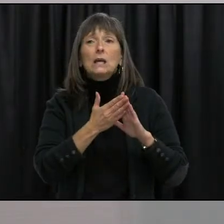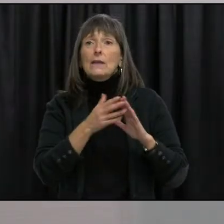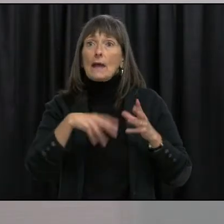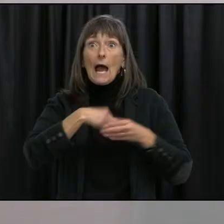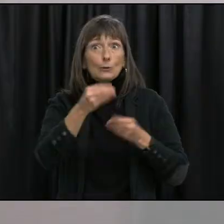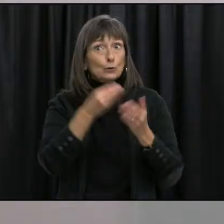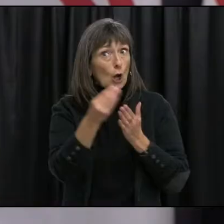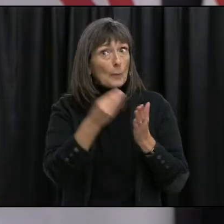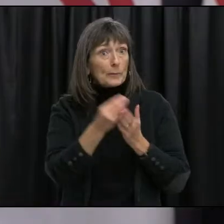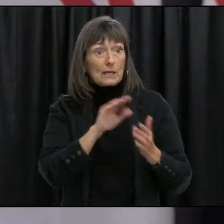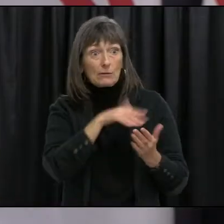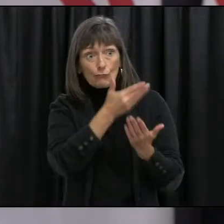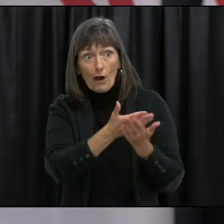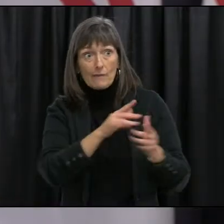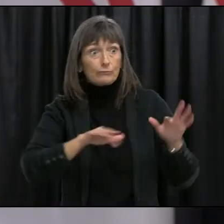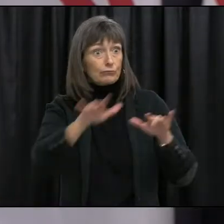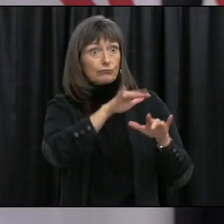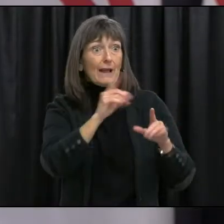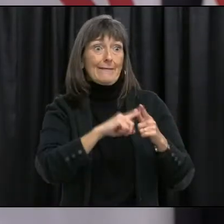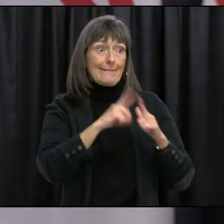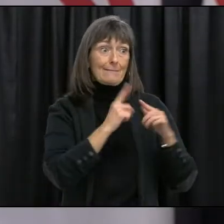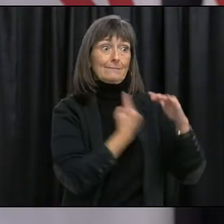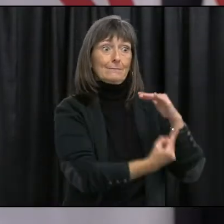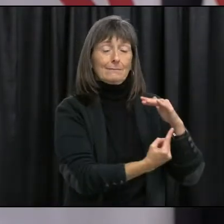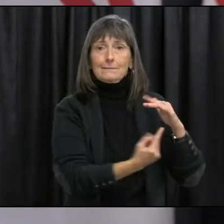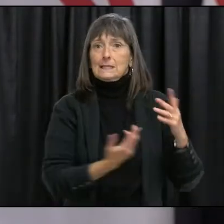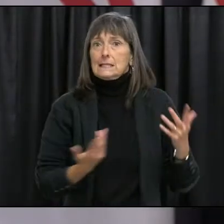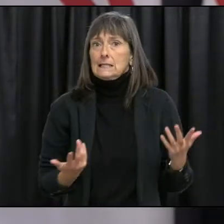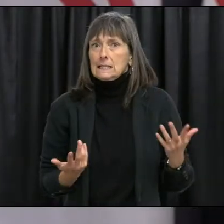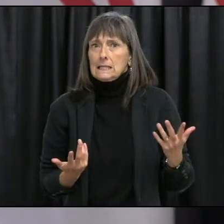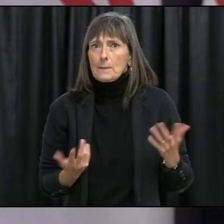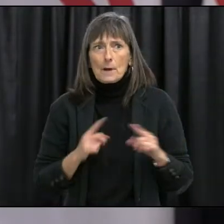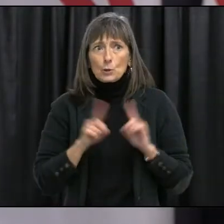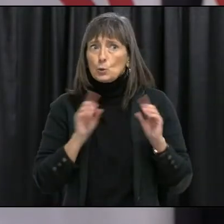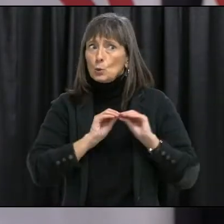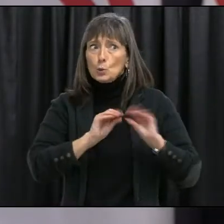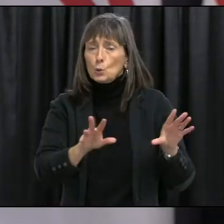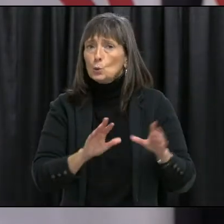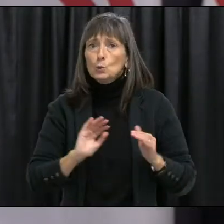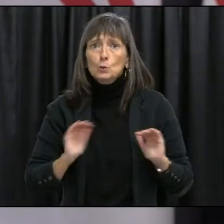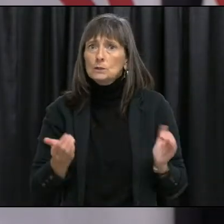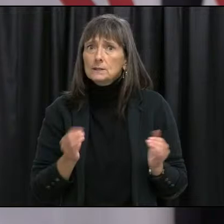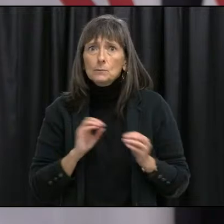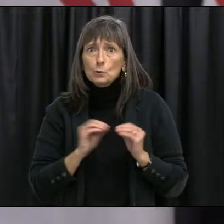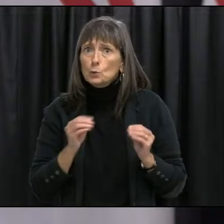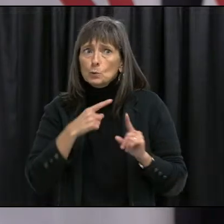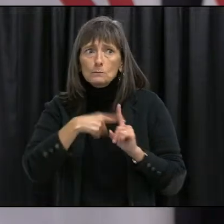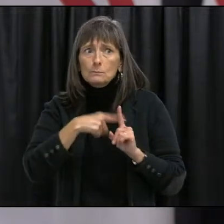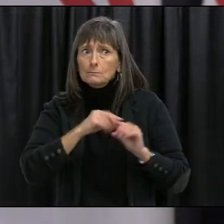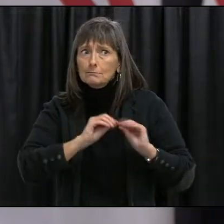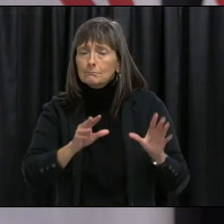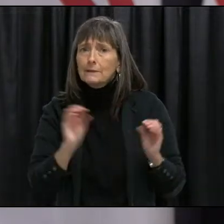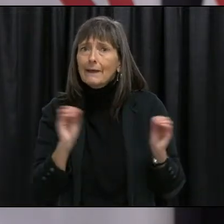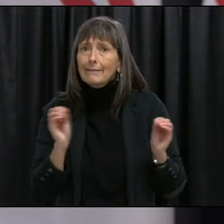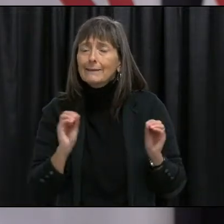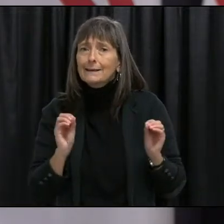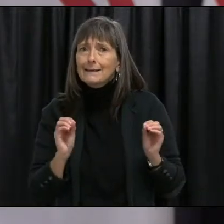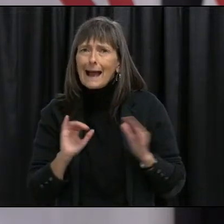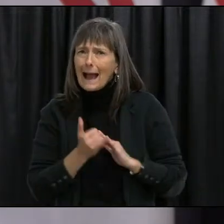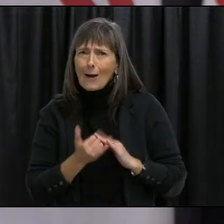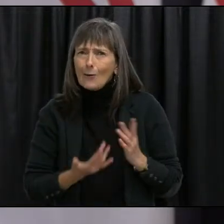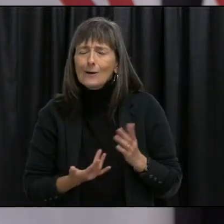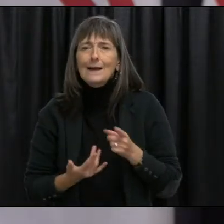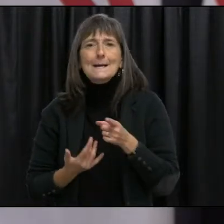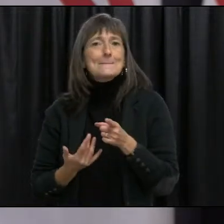the disease? Well, I think it's a testament to lots of little things. We've said before here there's no magic bullet or secret sauce to